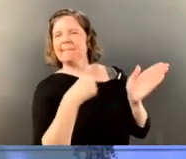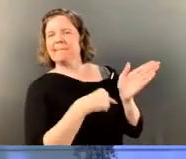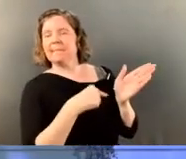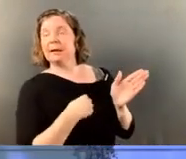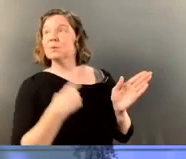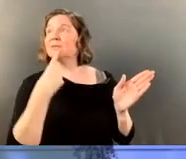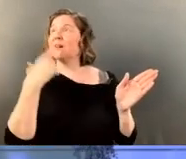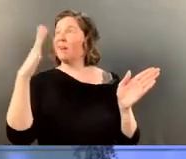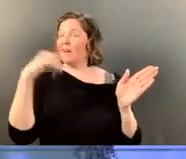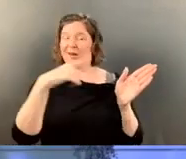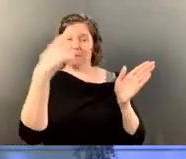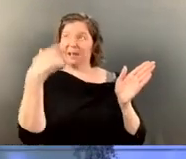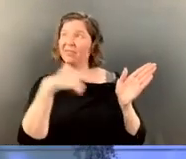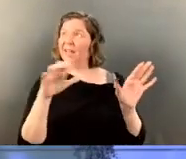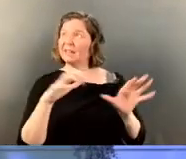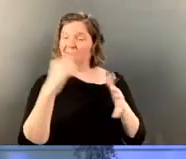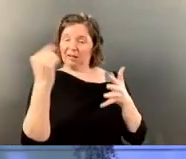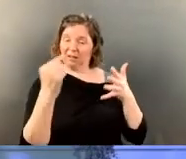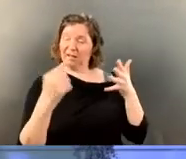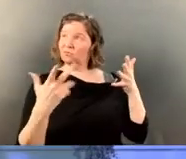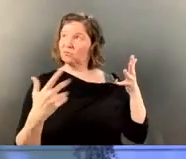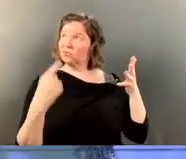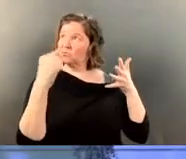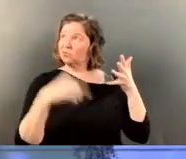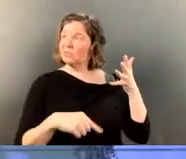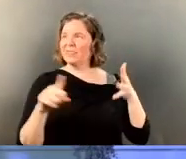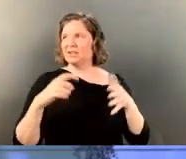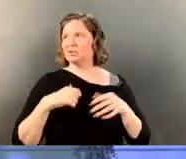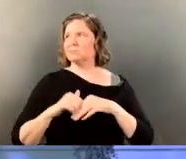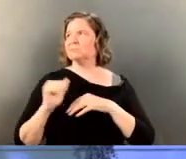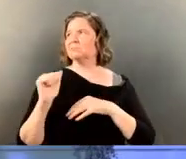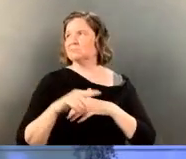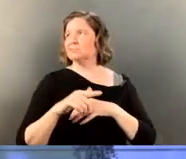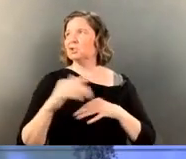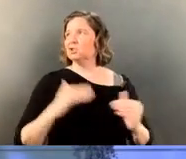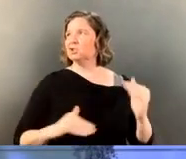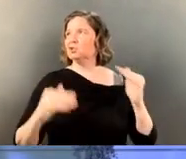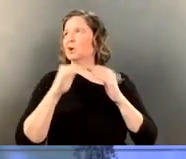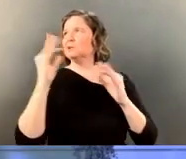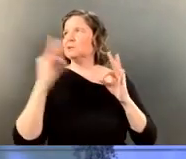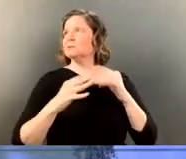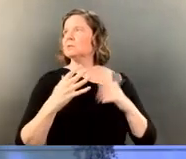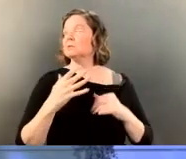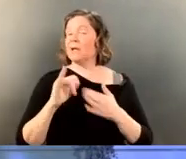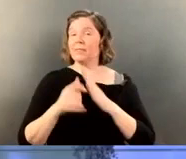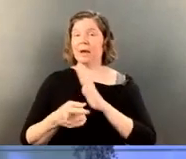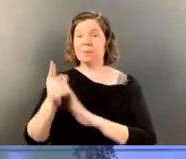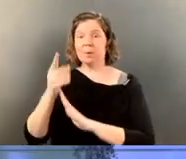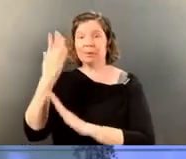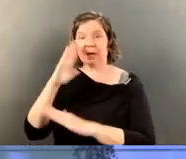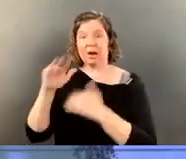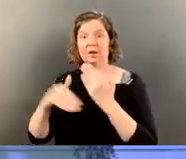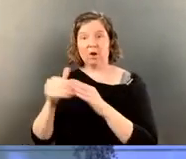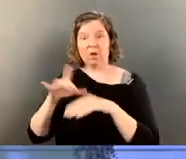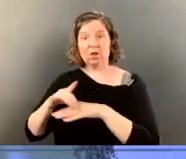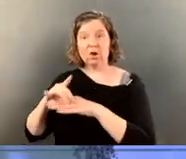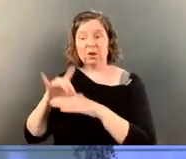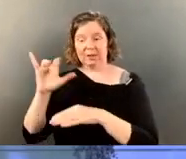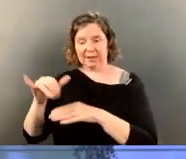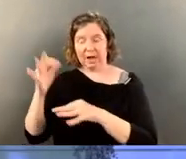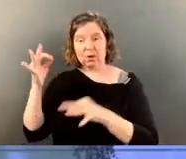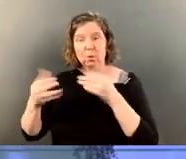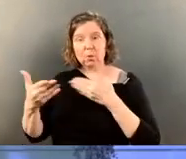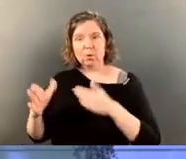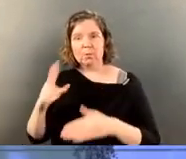going to say, God, because they did these things, they deserve justice. And in that moment, the God of all the earth in that